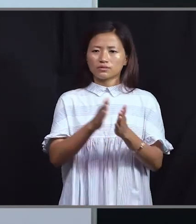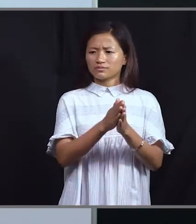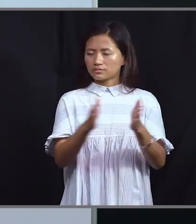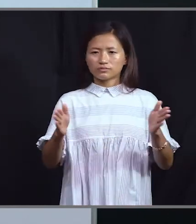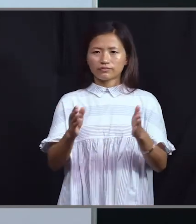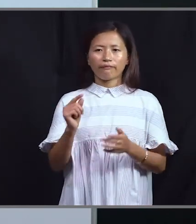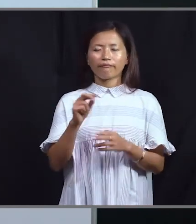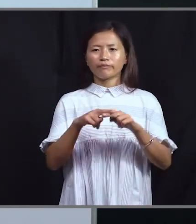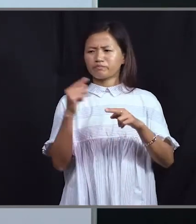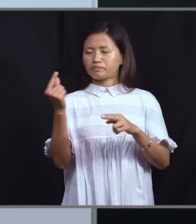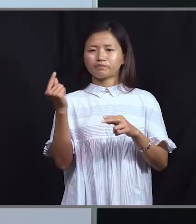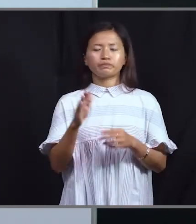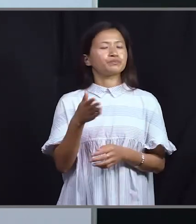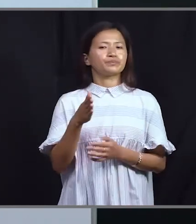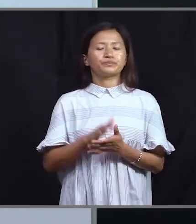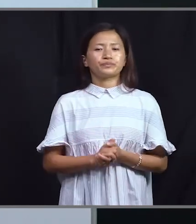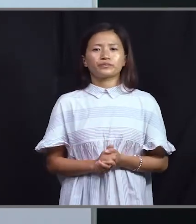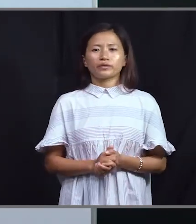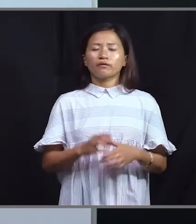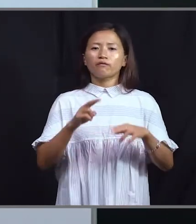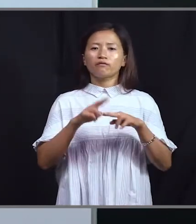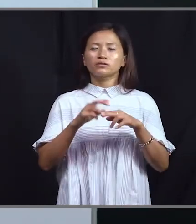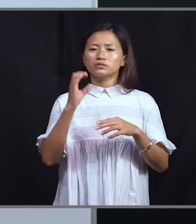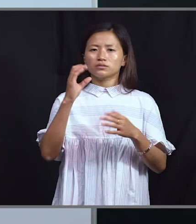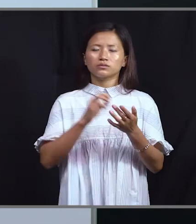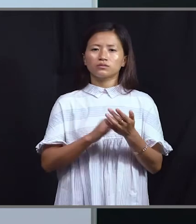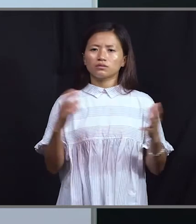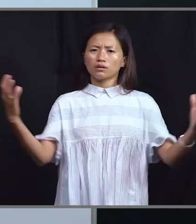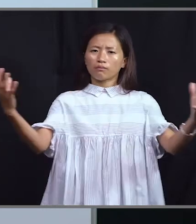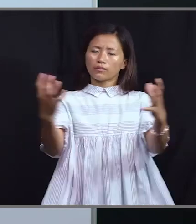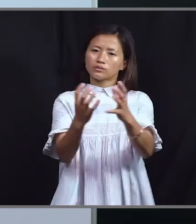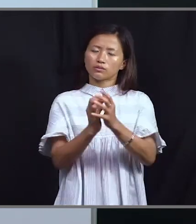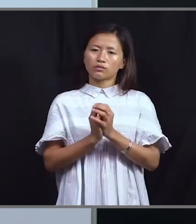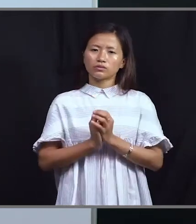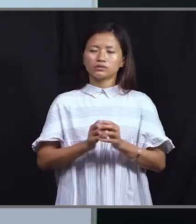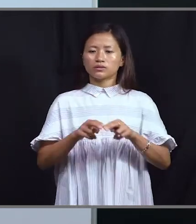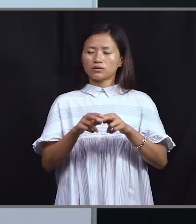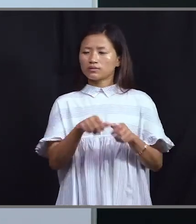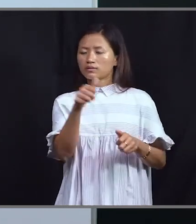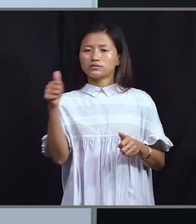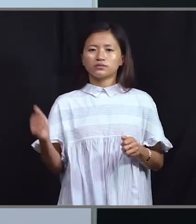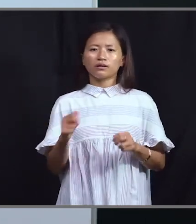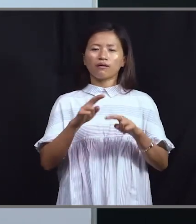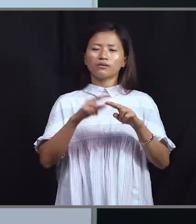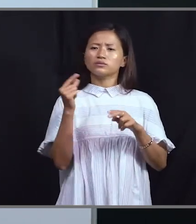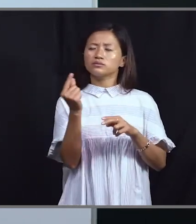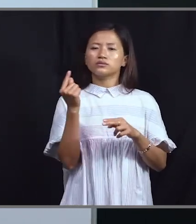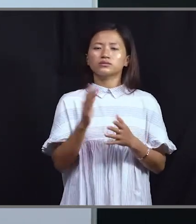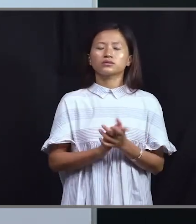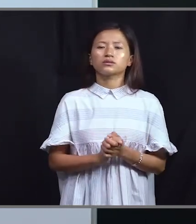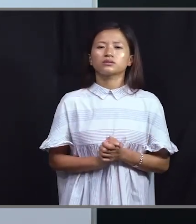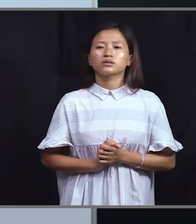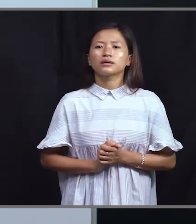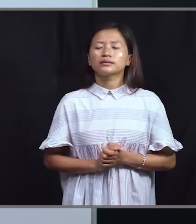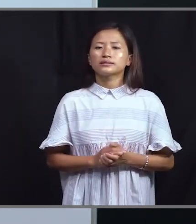function. That means this coordination combines all the other functions. Okay, all the other functions, that's why it